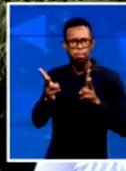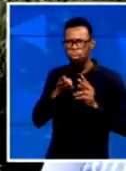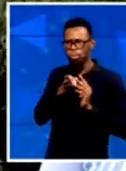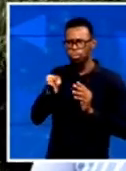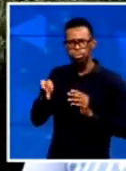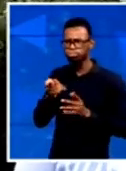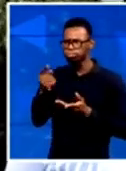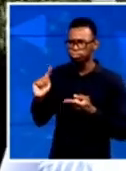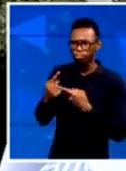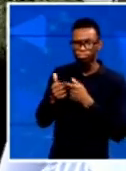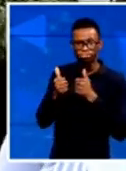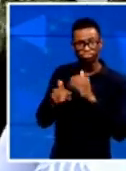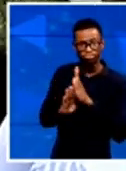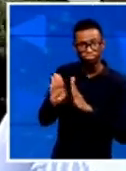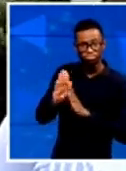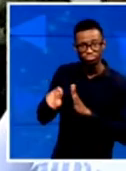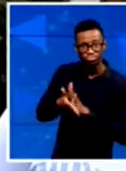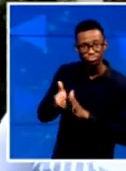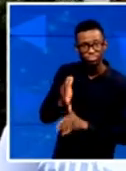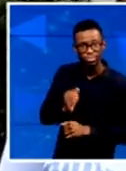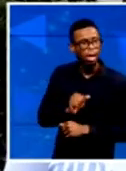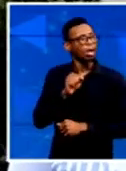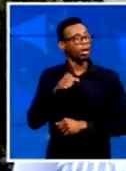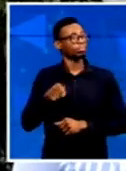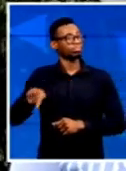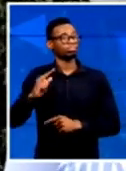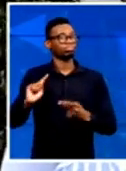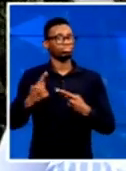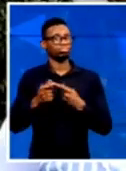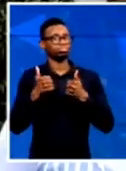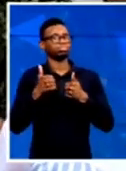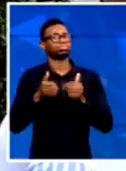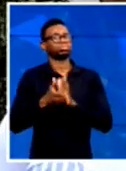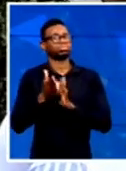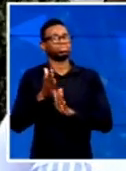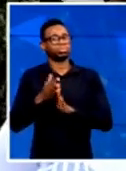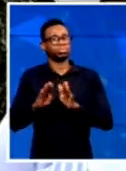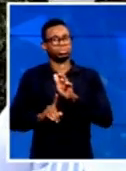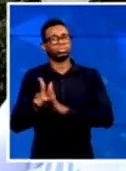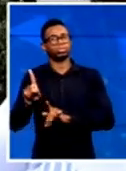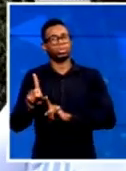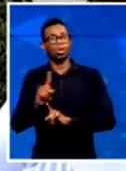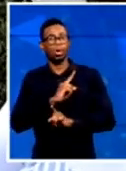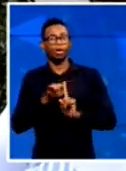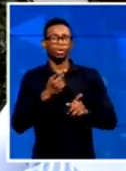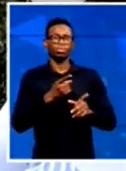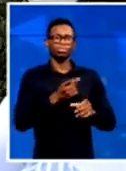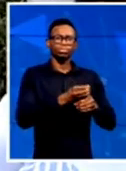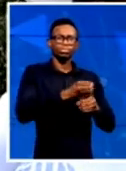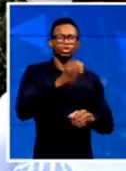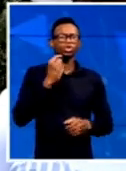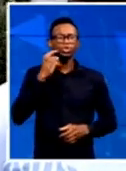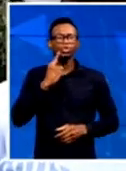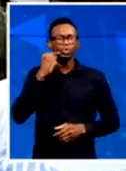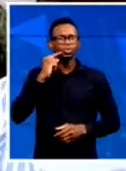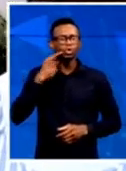well. Just the transition from sugarcane and just expanding a bit more to something else has actually helped us. We